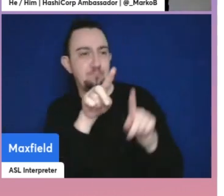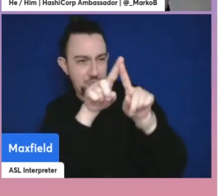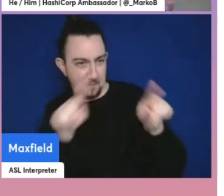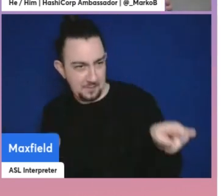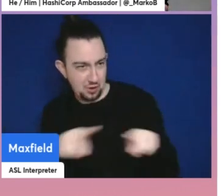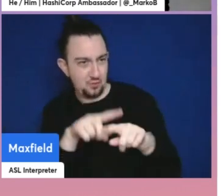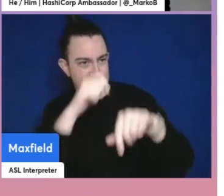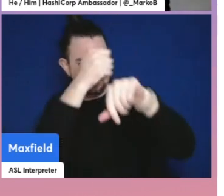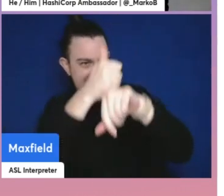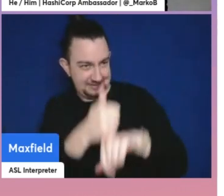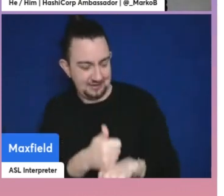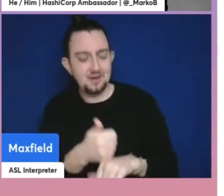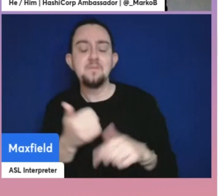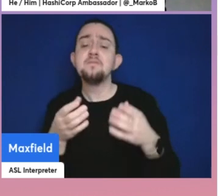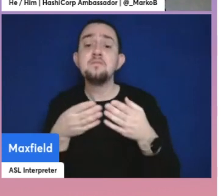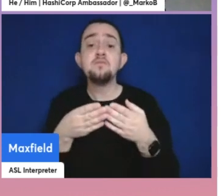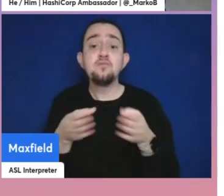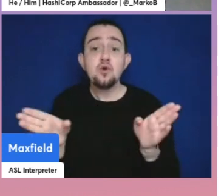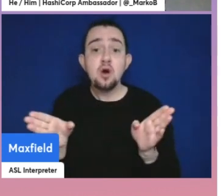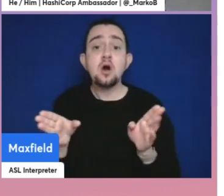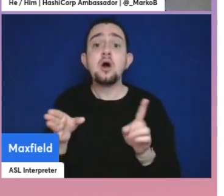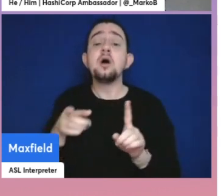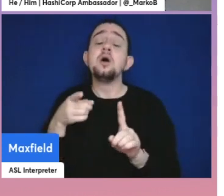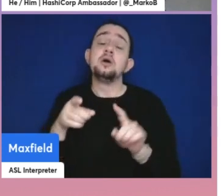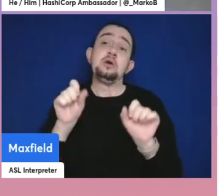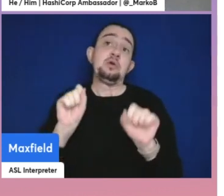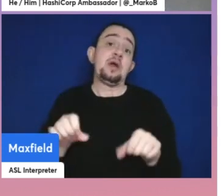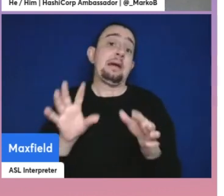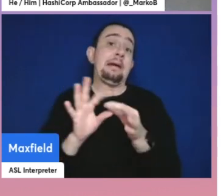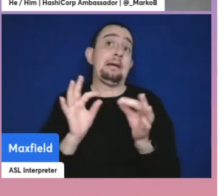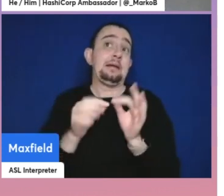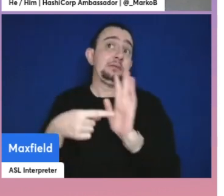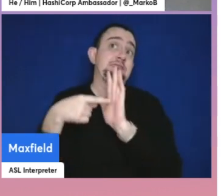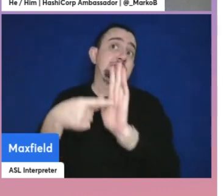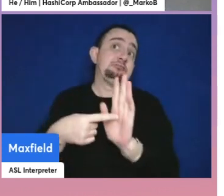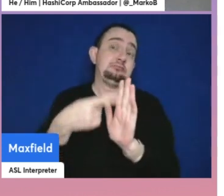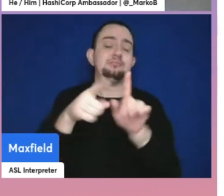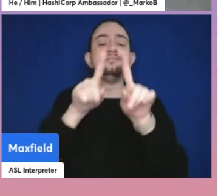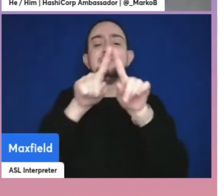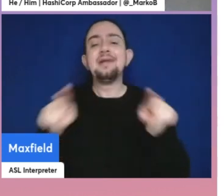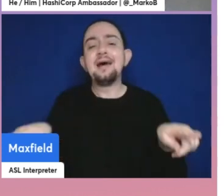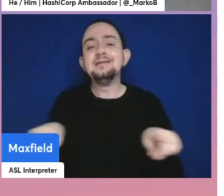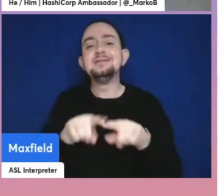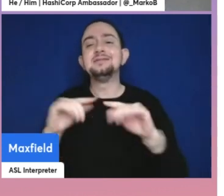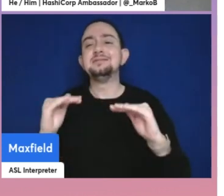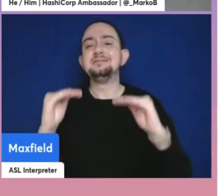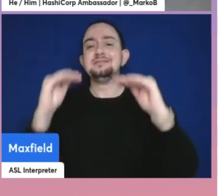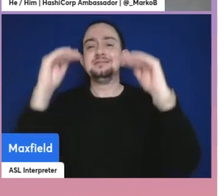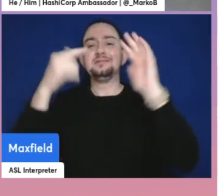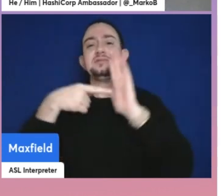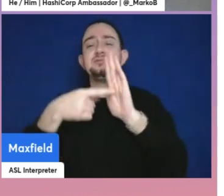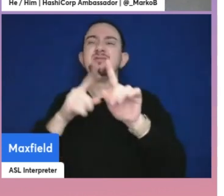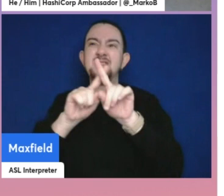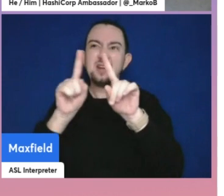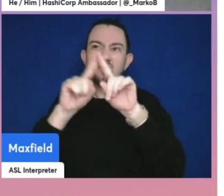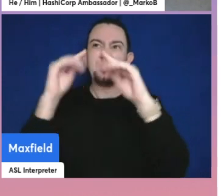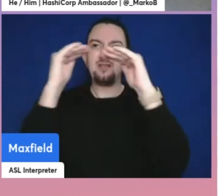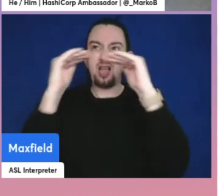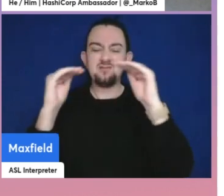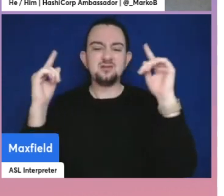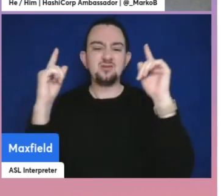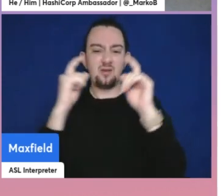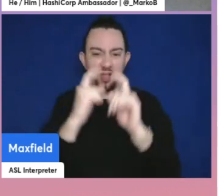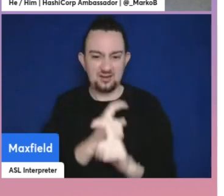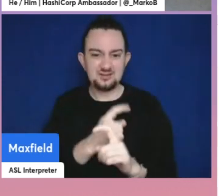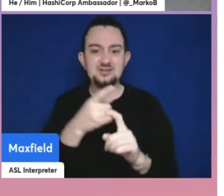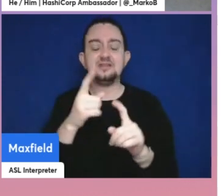you can say, testing pyramid represents different complexity and different kind of cost related to